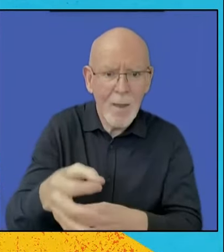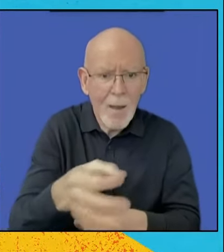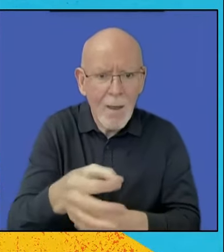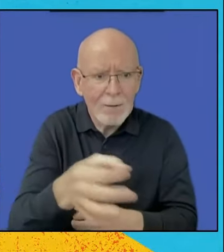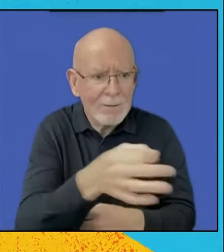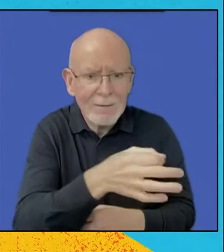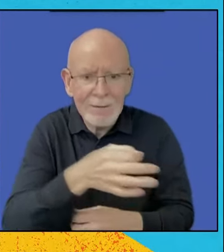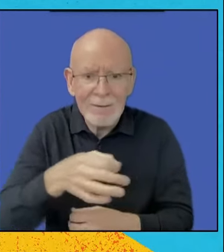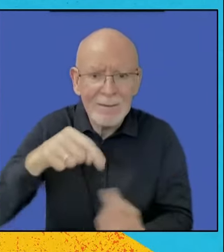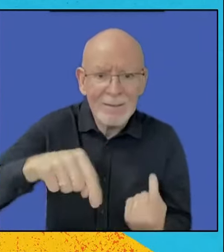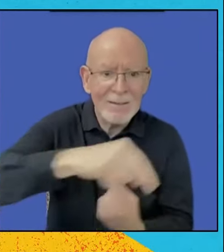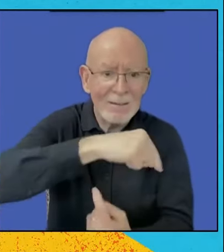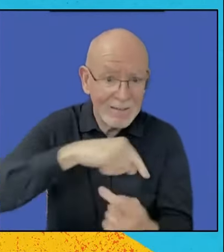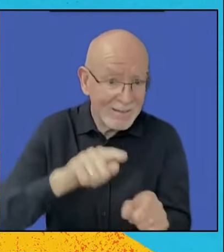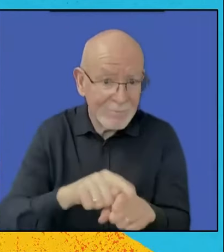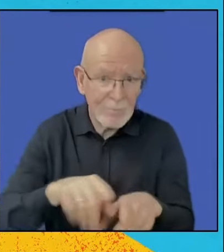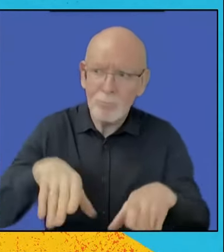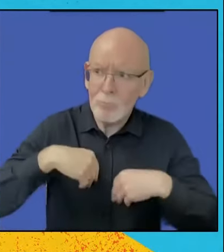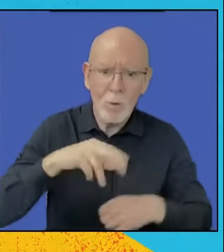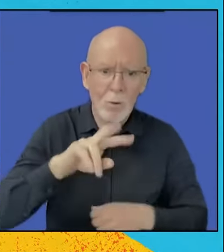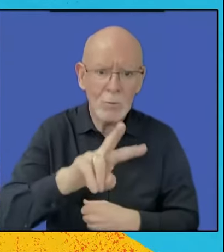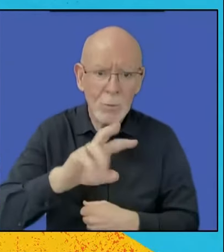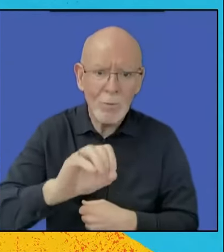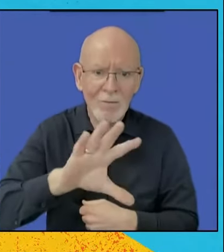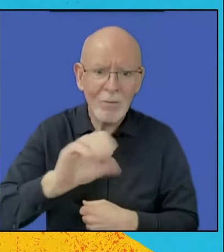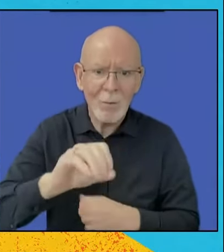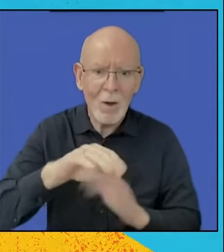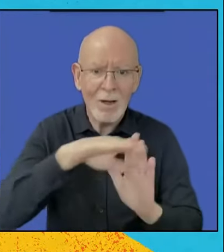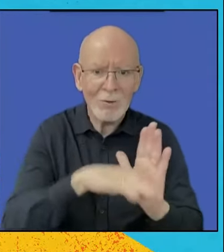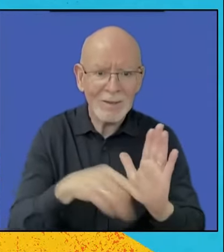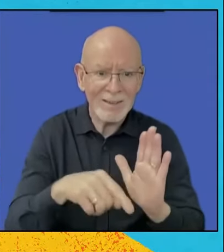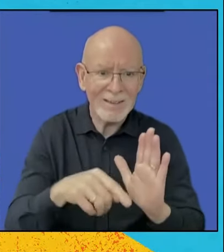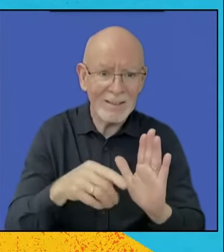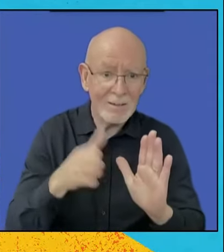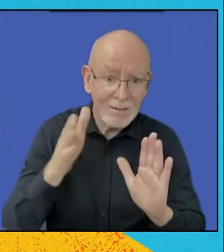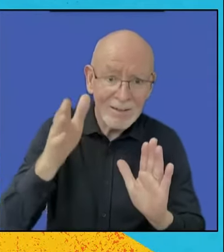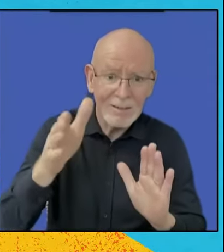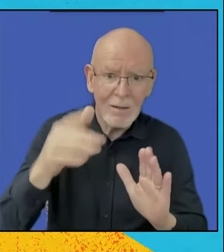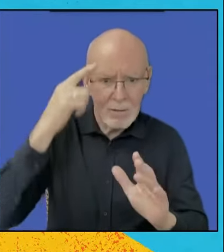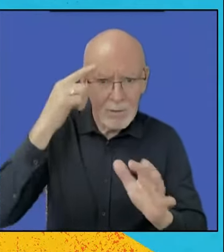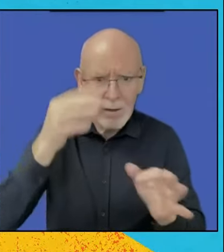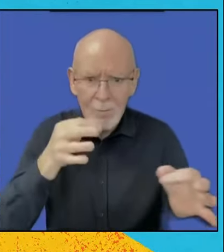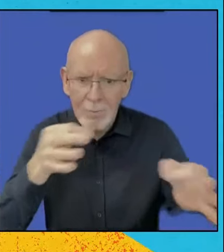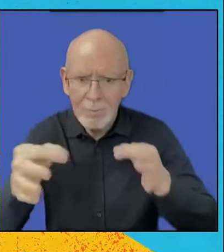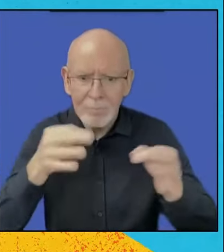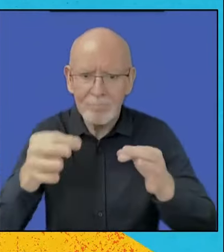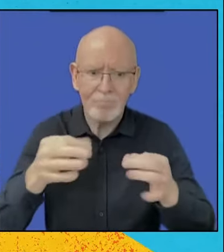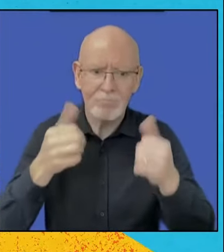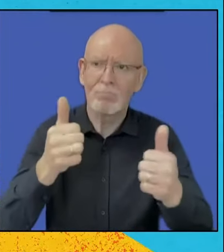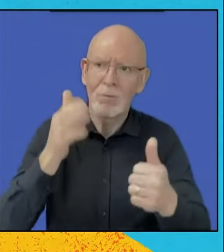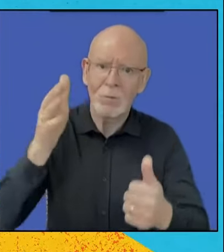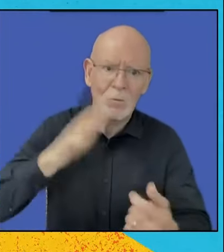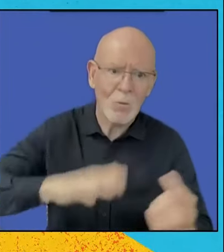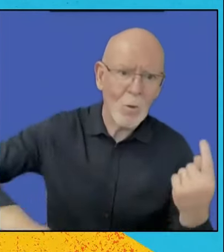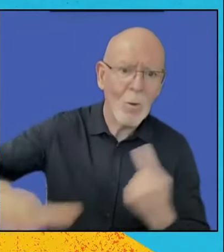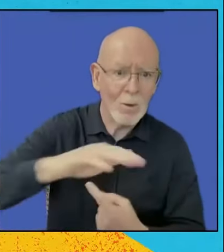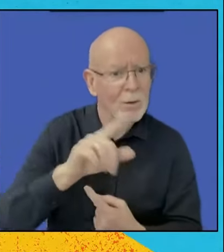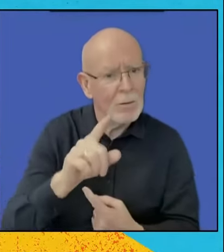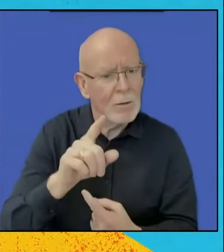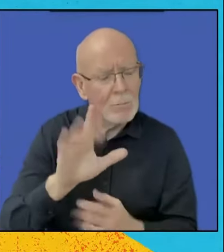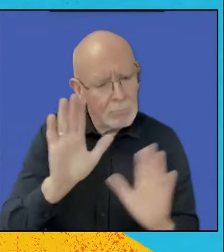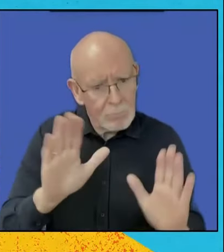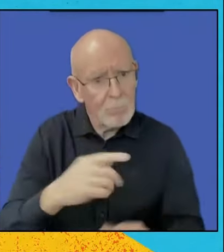and will suffer the most? You, me, and future generations. So then, I am still yet to understand why,